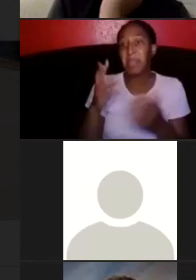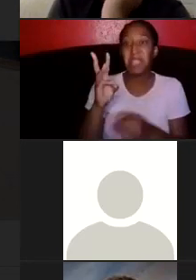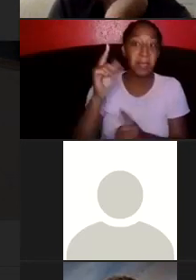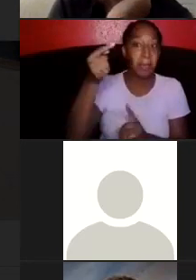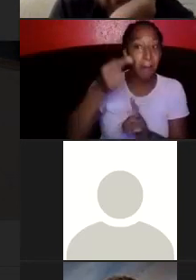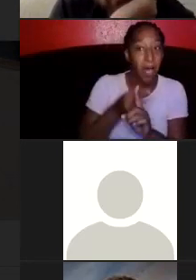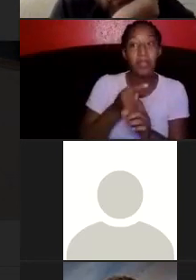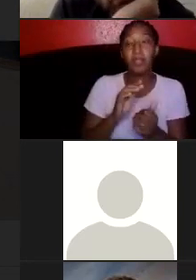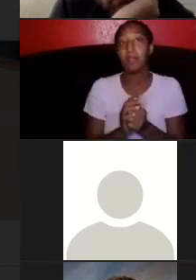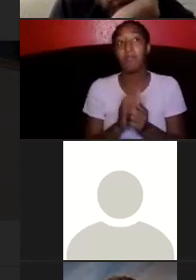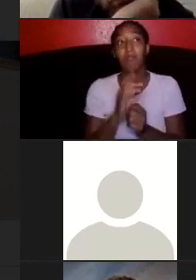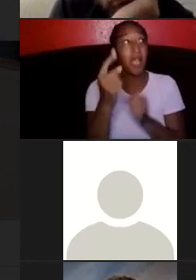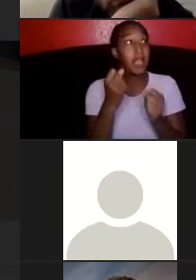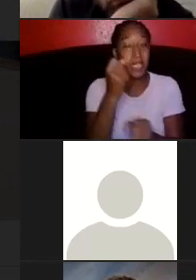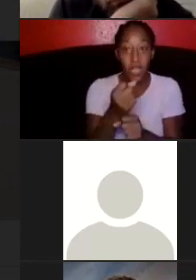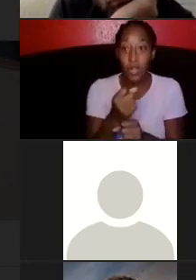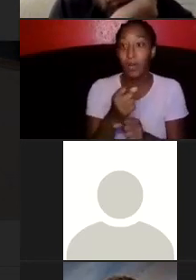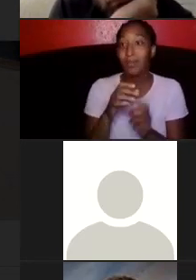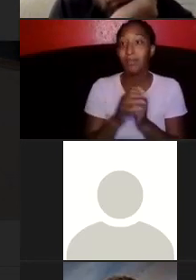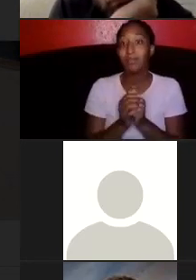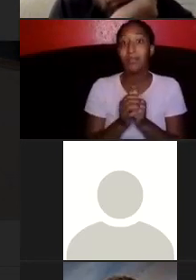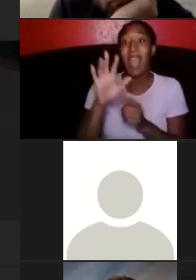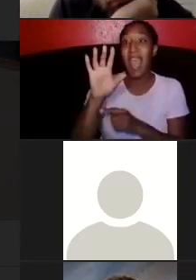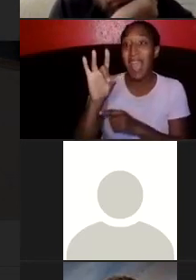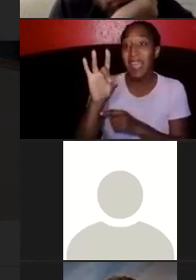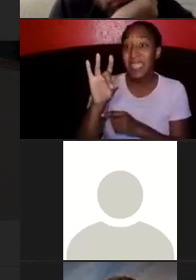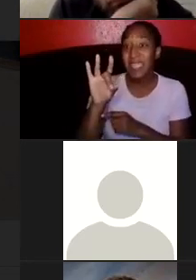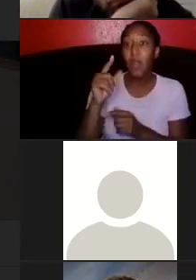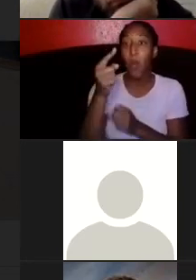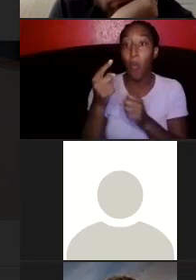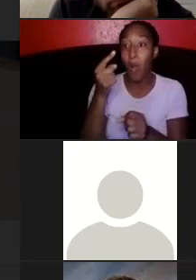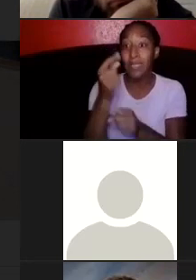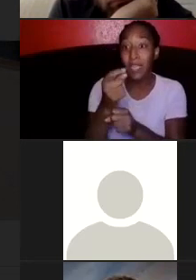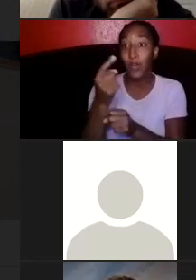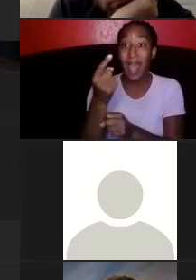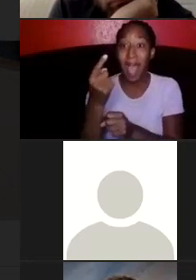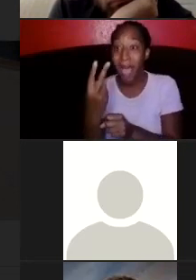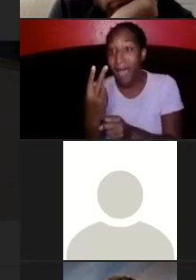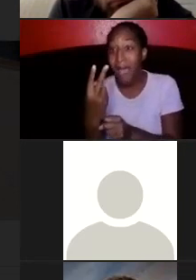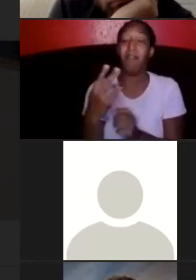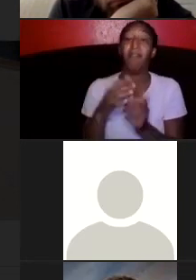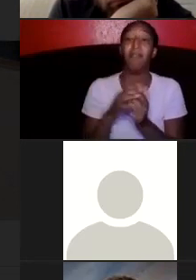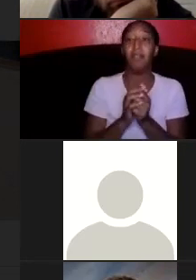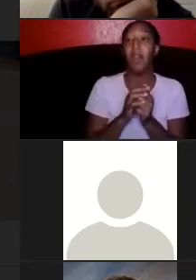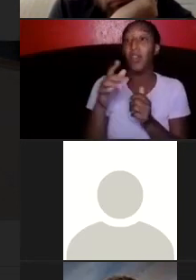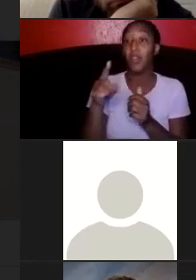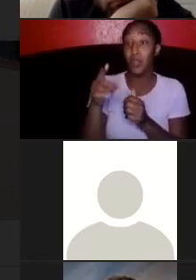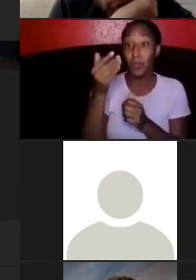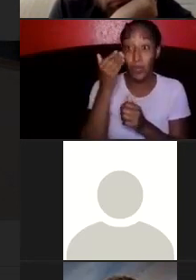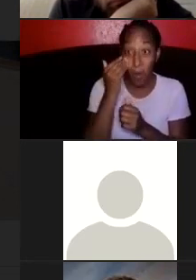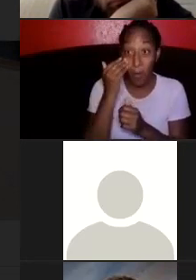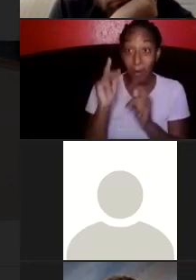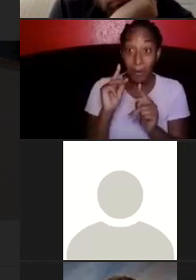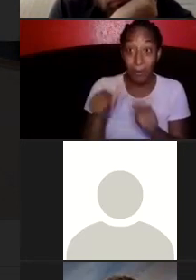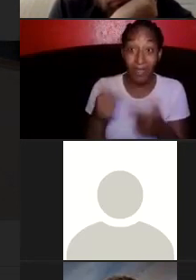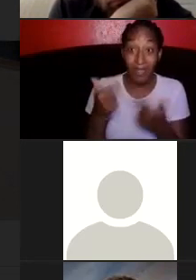Okay. And I tell students, these people are living on the International Space Station. Their zip code is